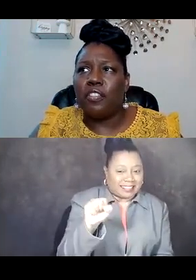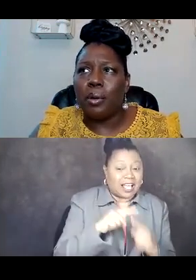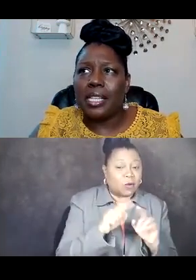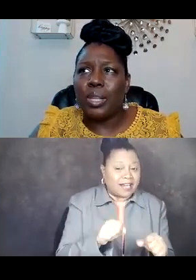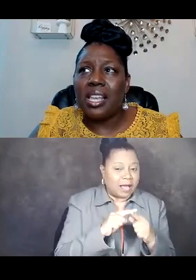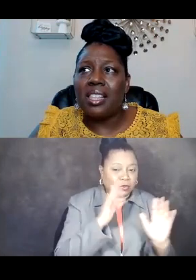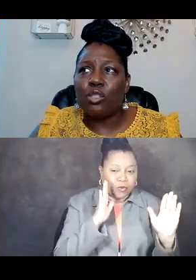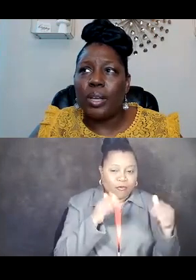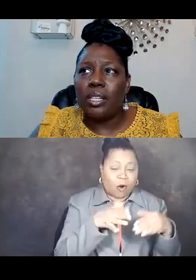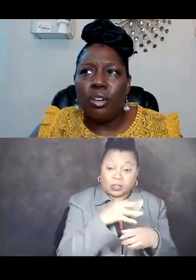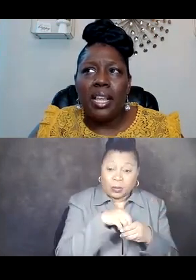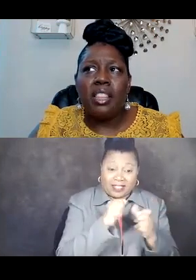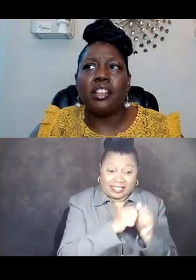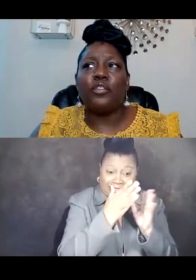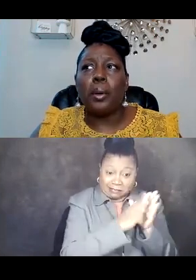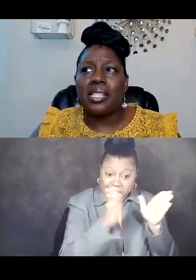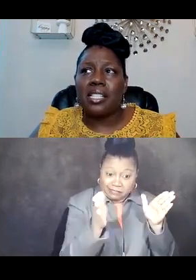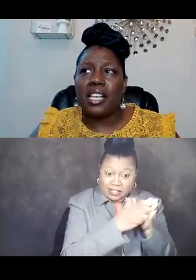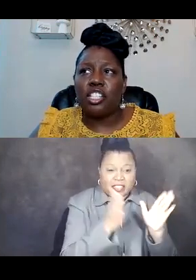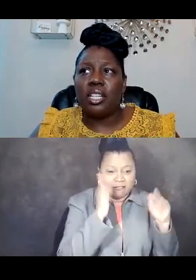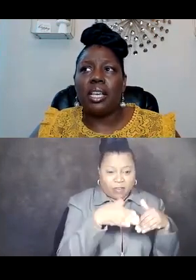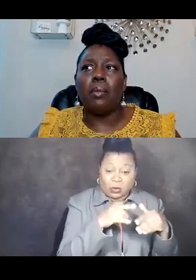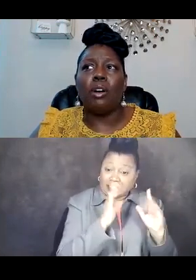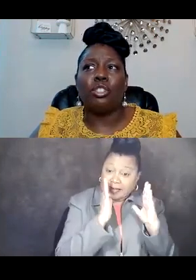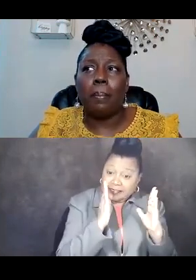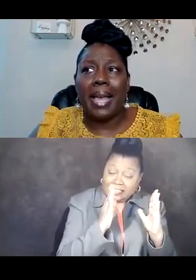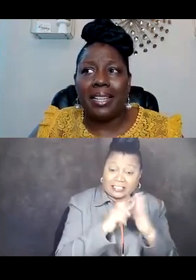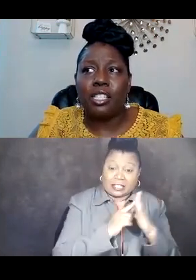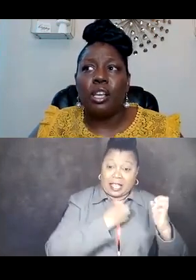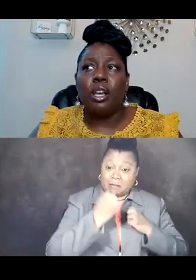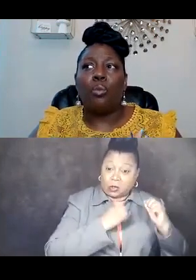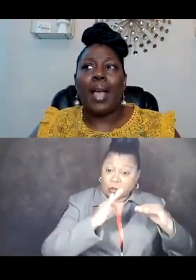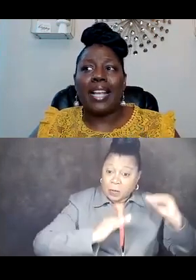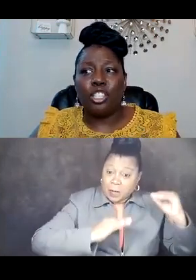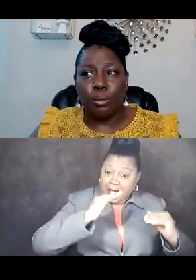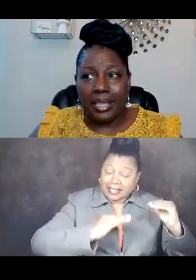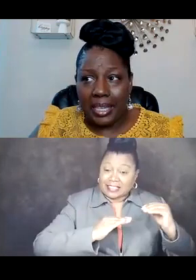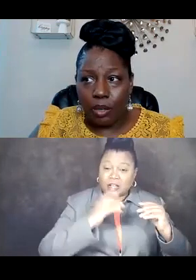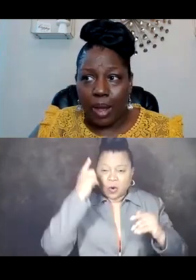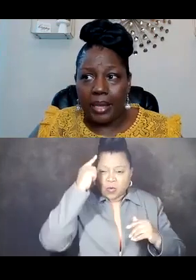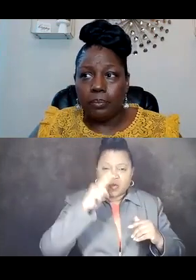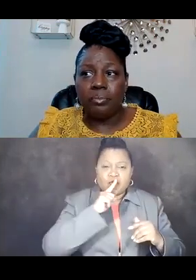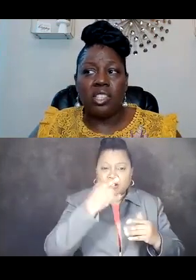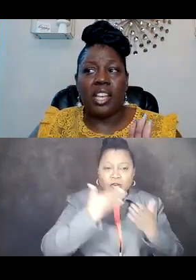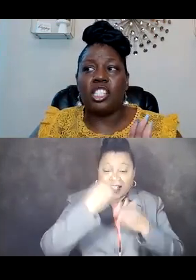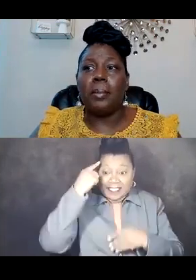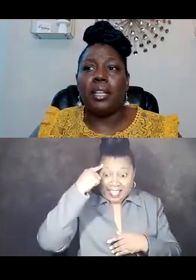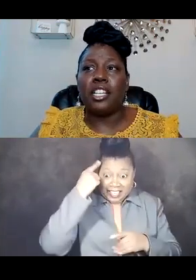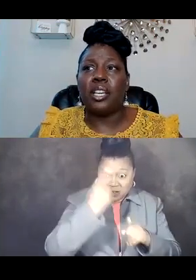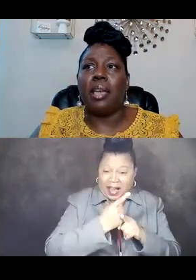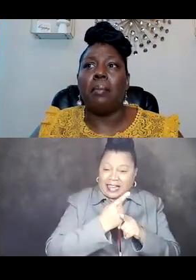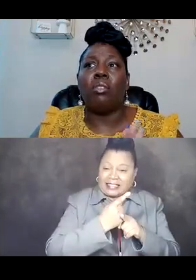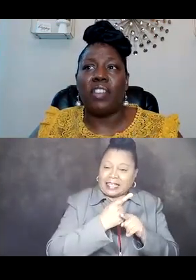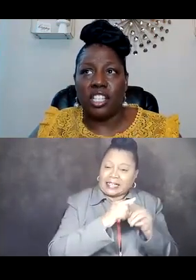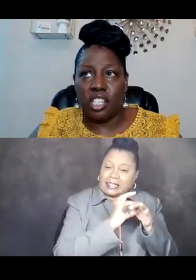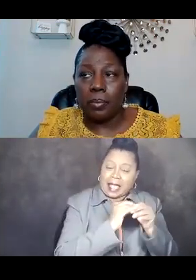to focus within this window, there's focused attention, emotional balance, rational thinking, right? There's